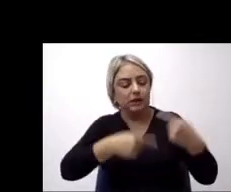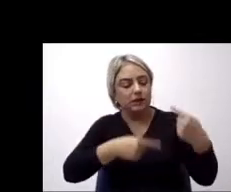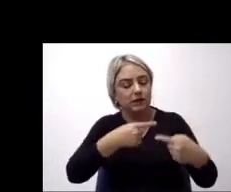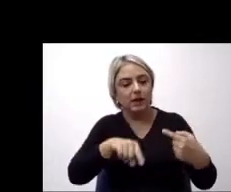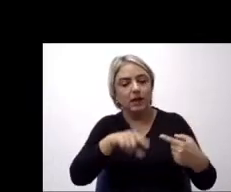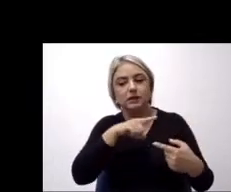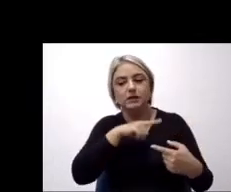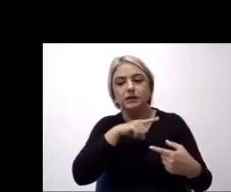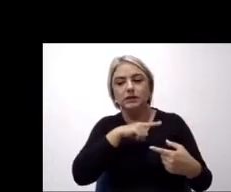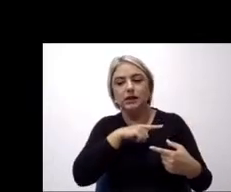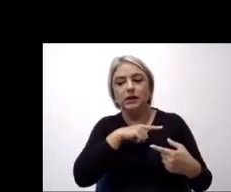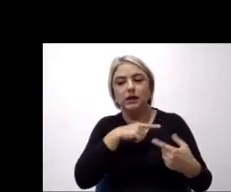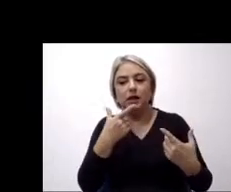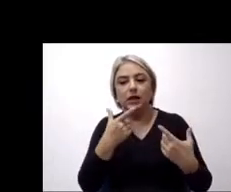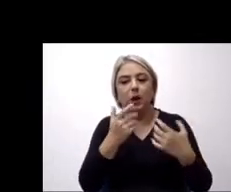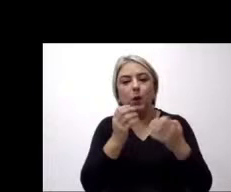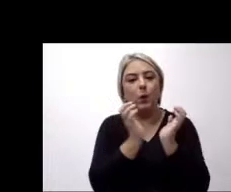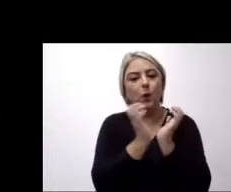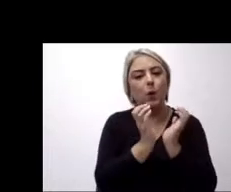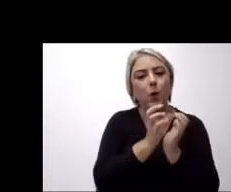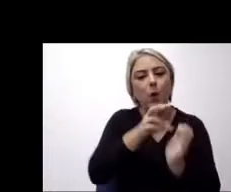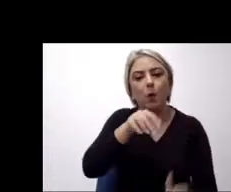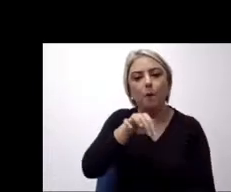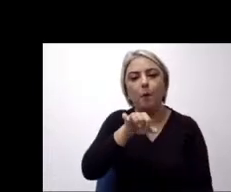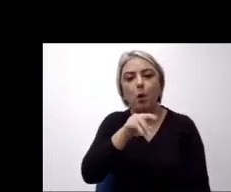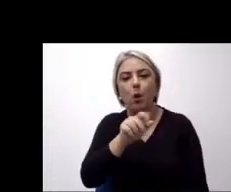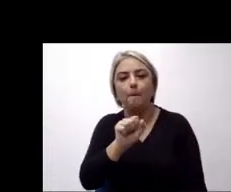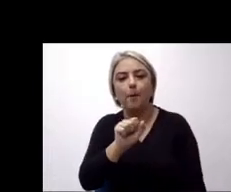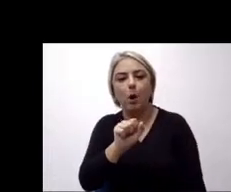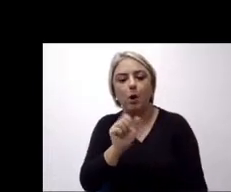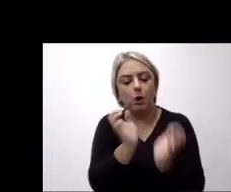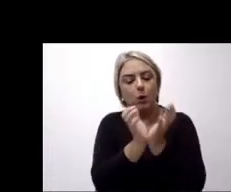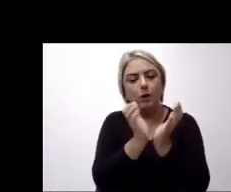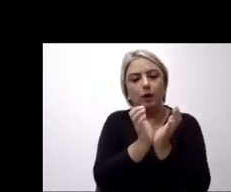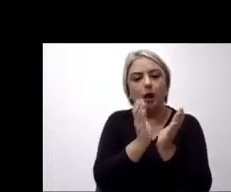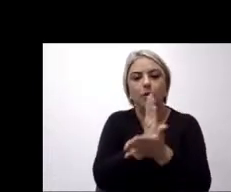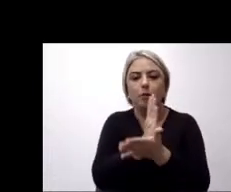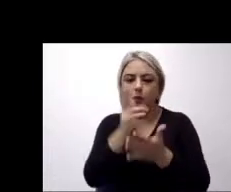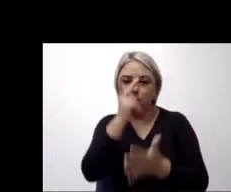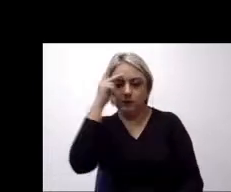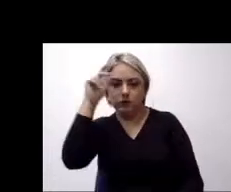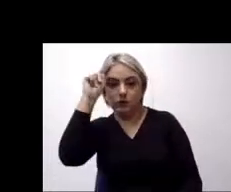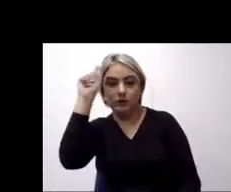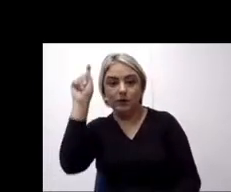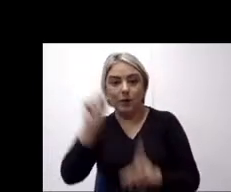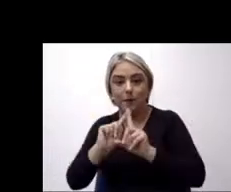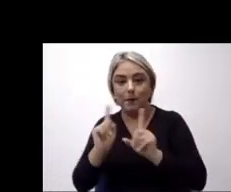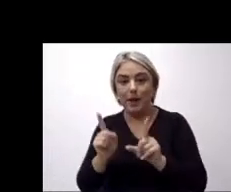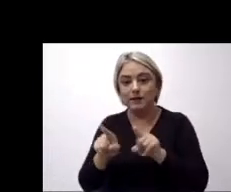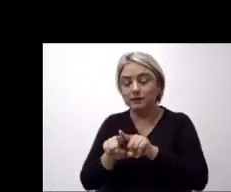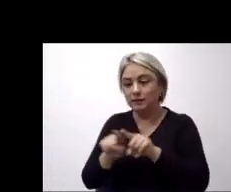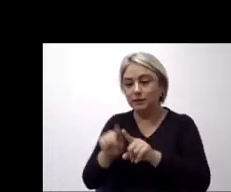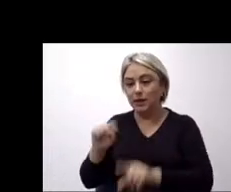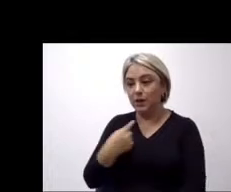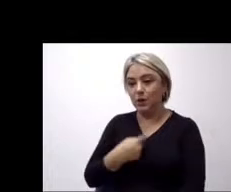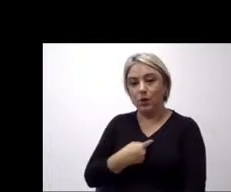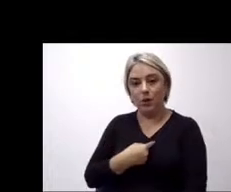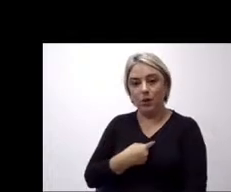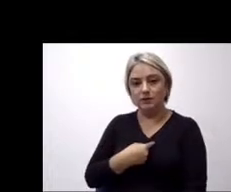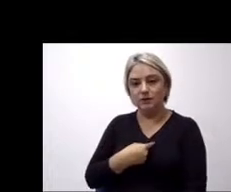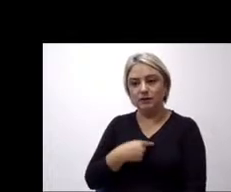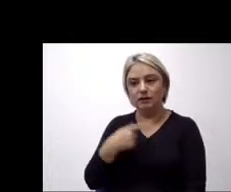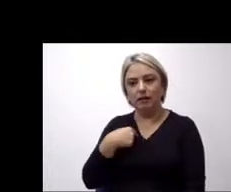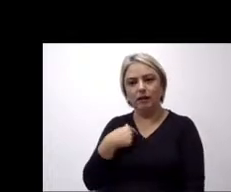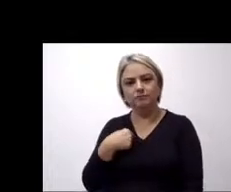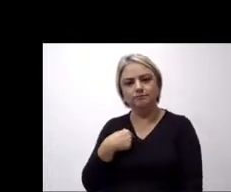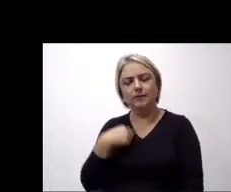some actors, with some expertise, very classical. But in the same times, we will find a lot of arena